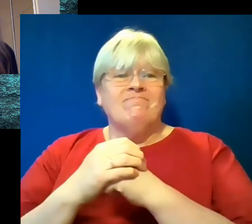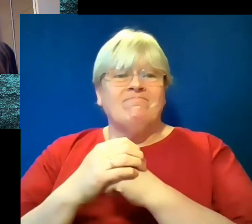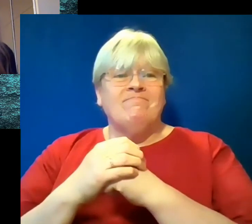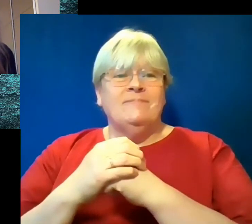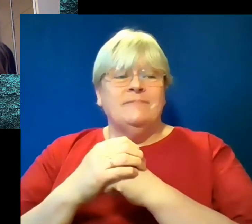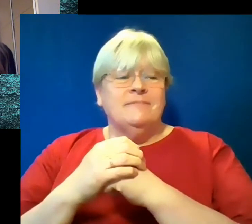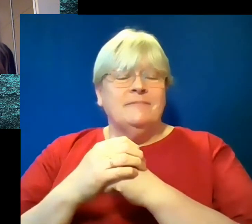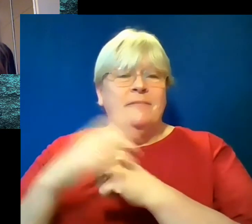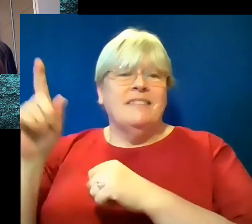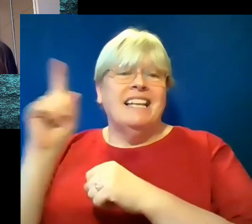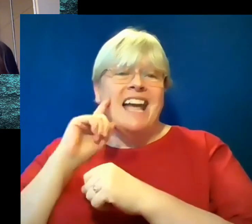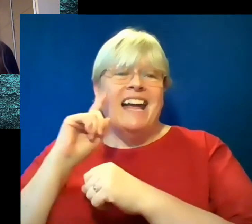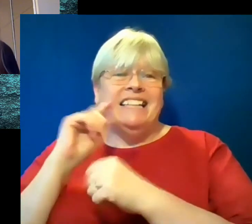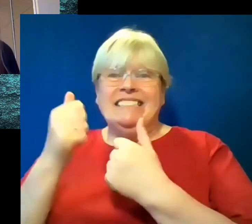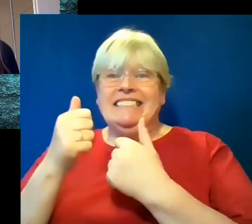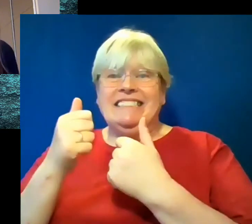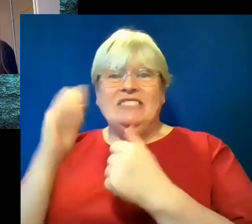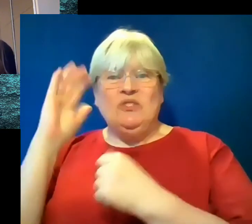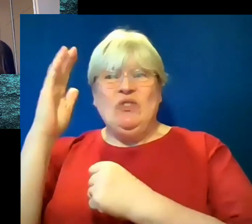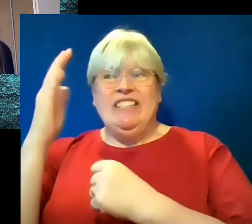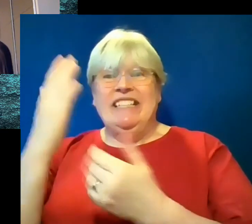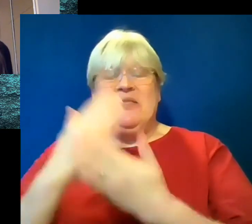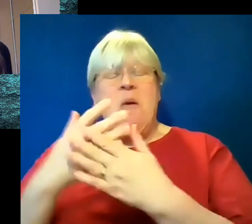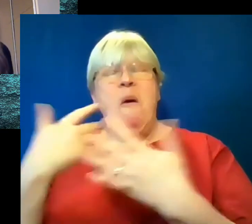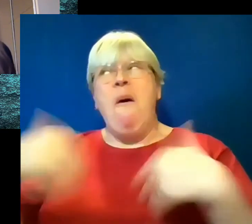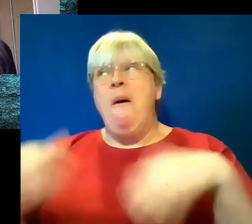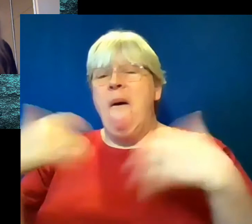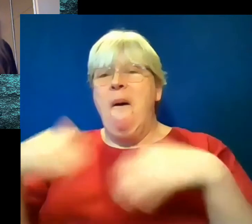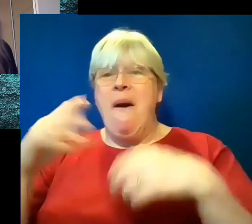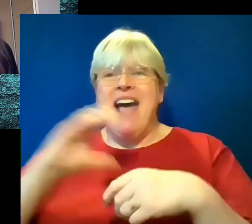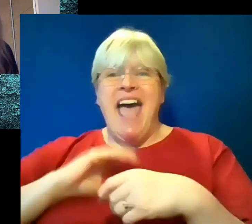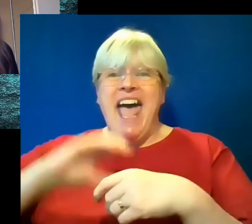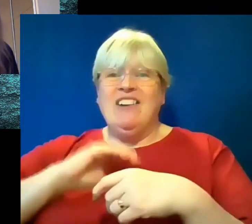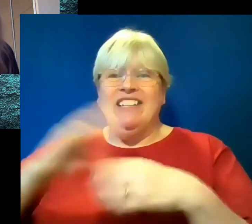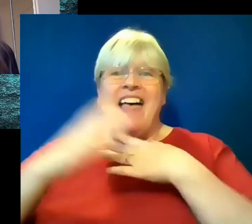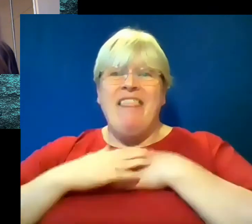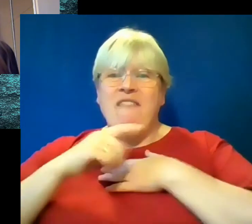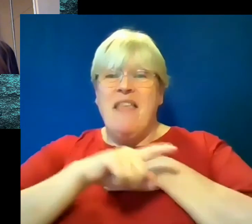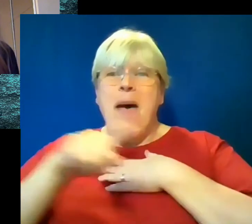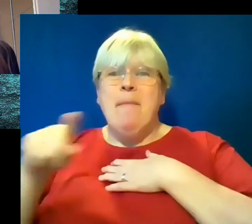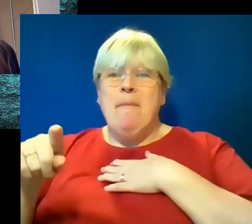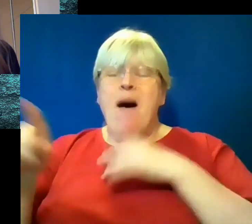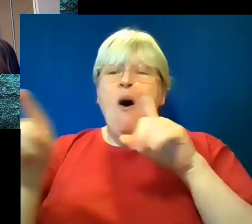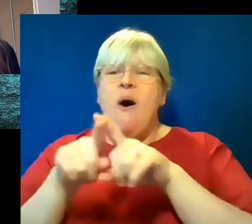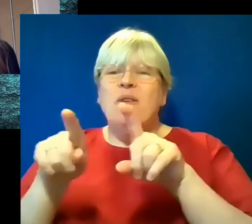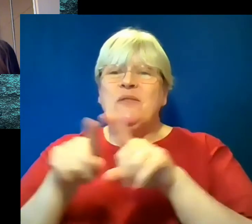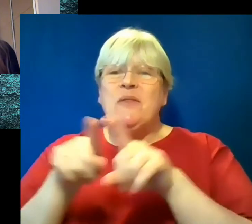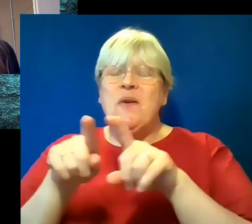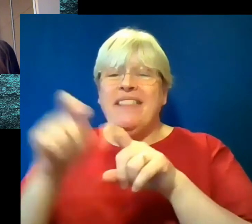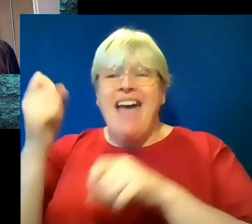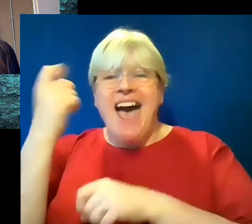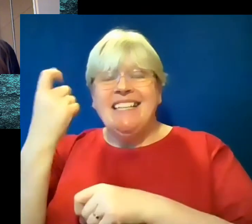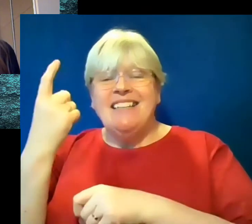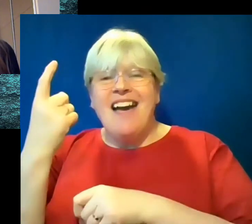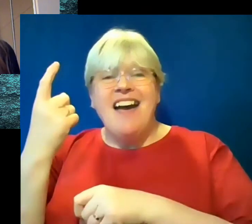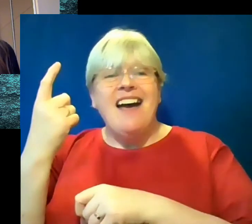in the trees are just inspired as characters. I completely love them. And also just the idea when you